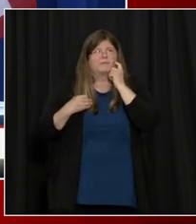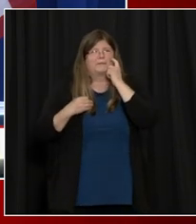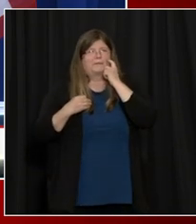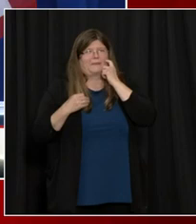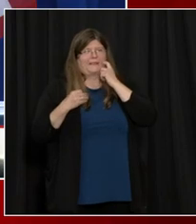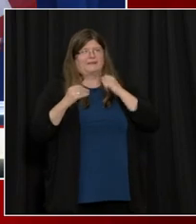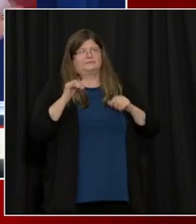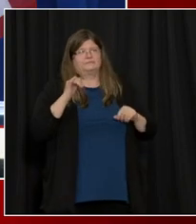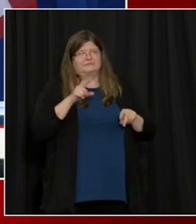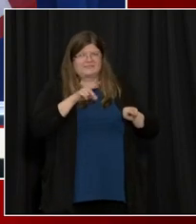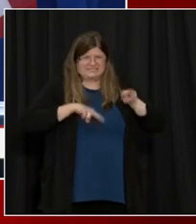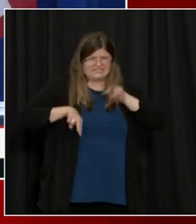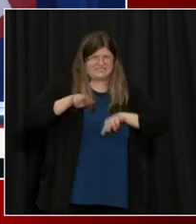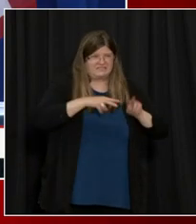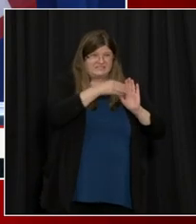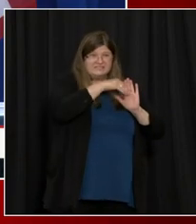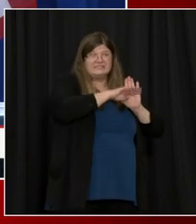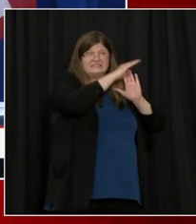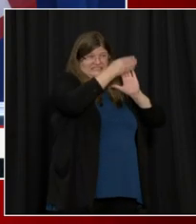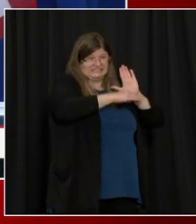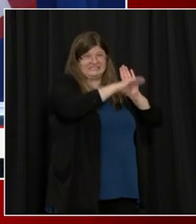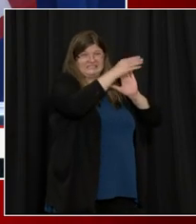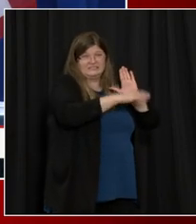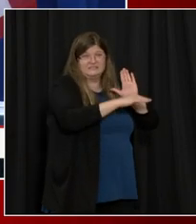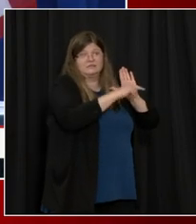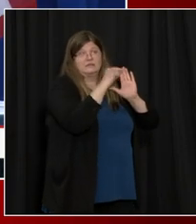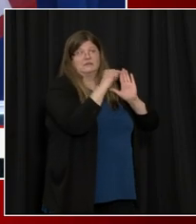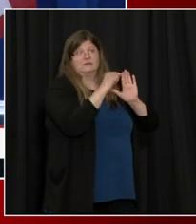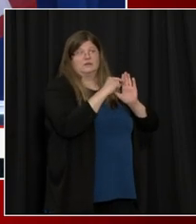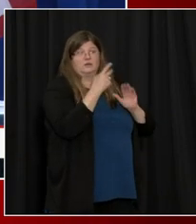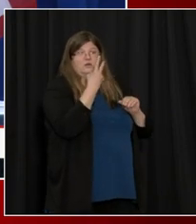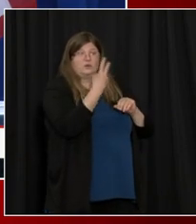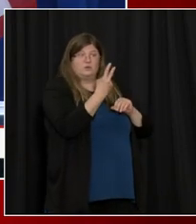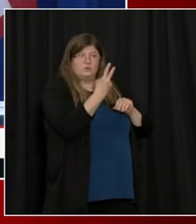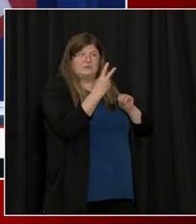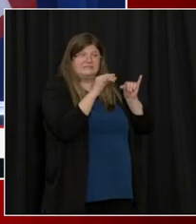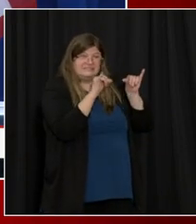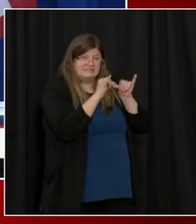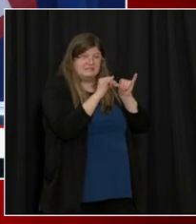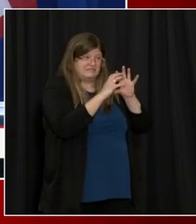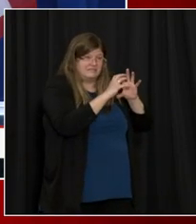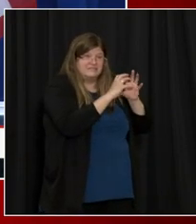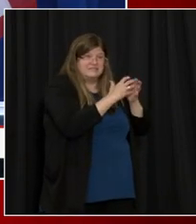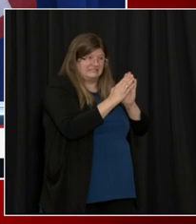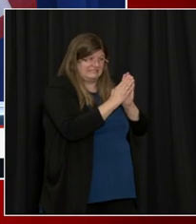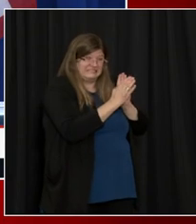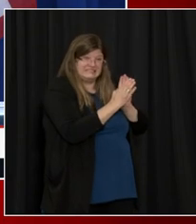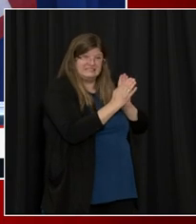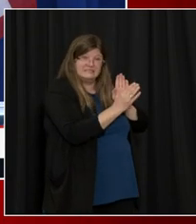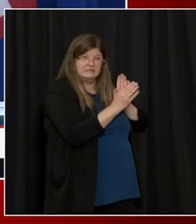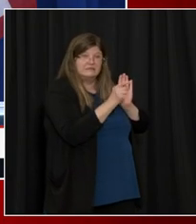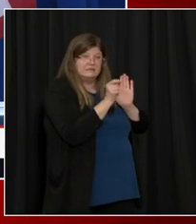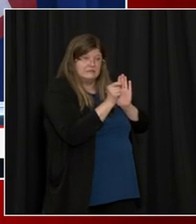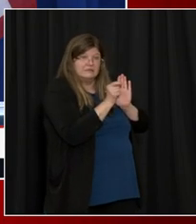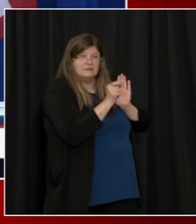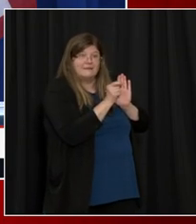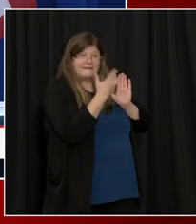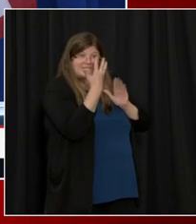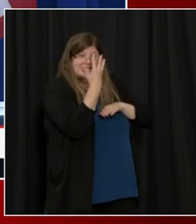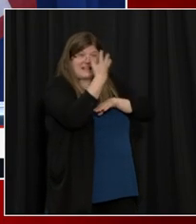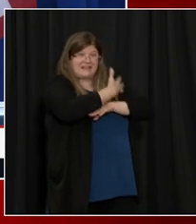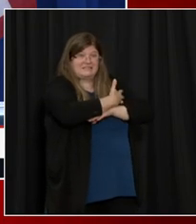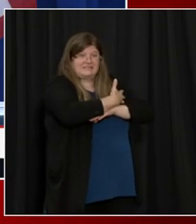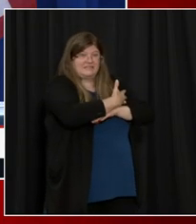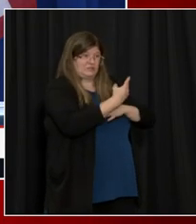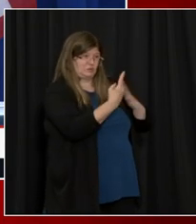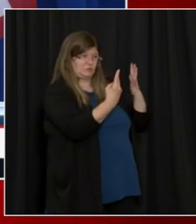standard deviations over the rolling 5-day average to determine a peak. In a simple way